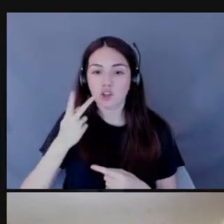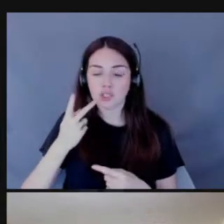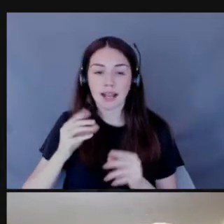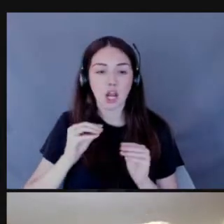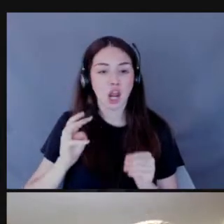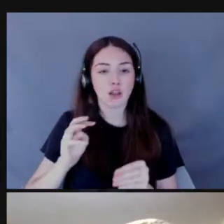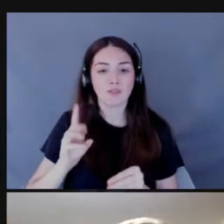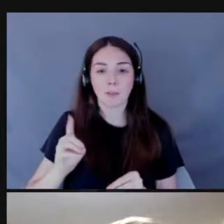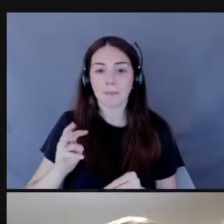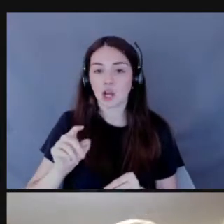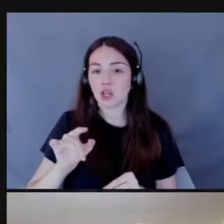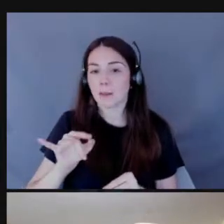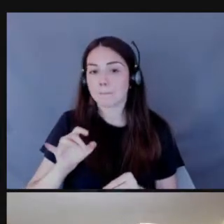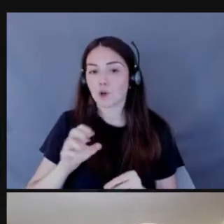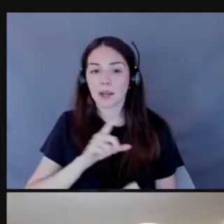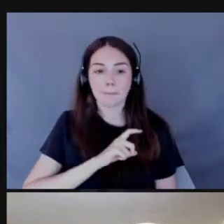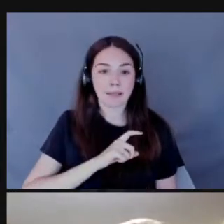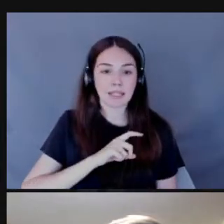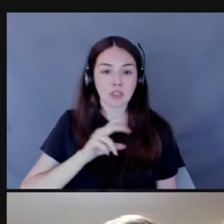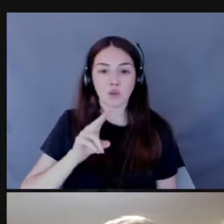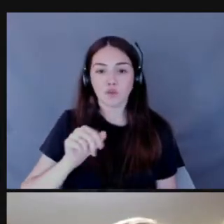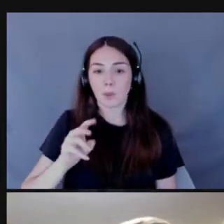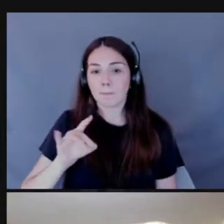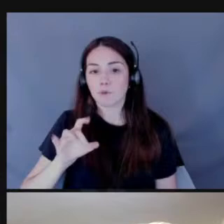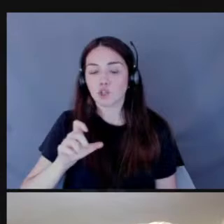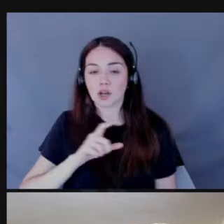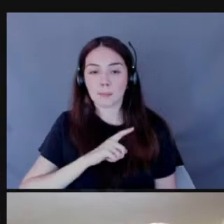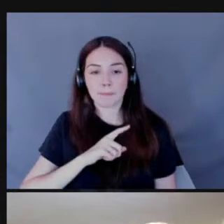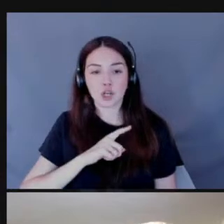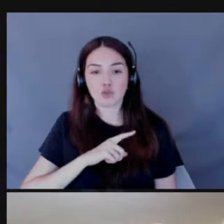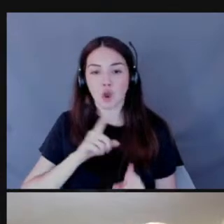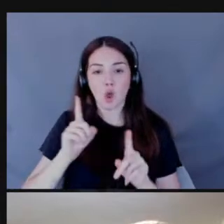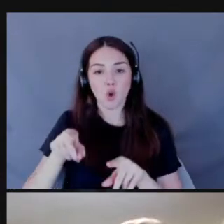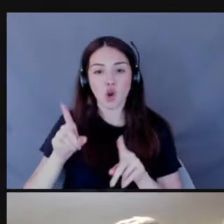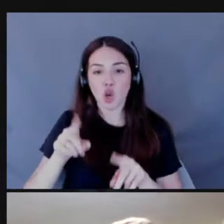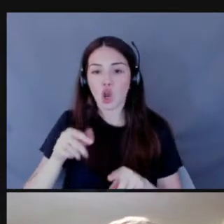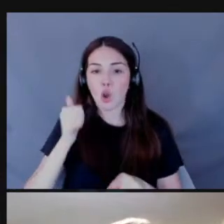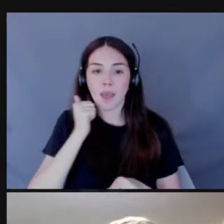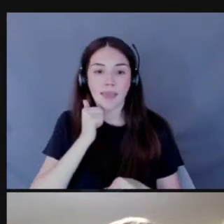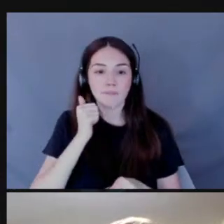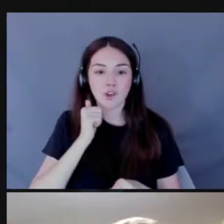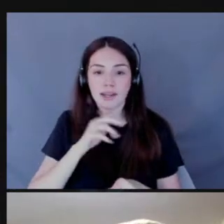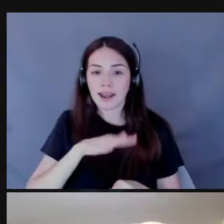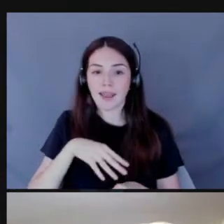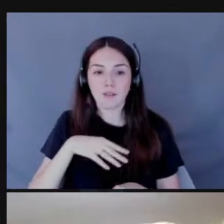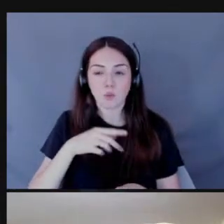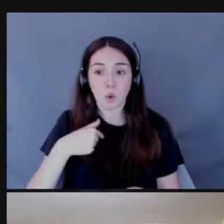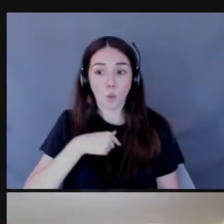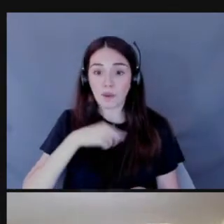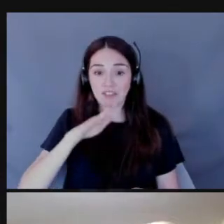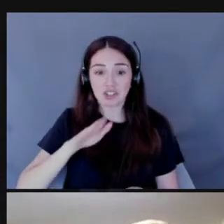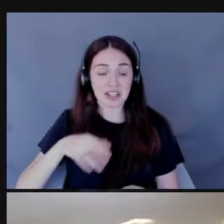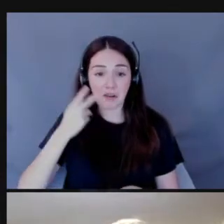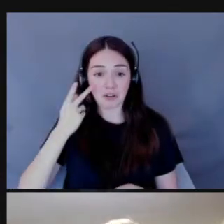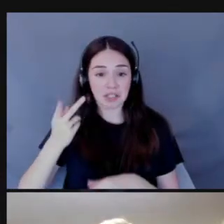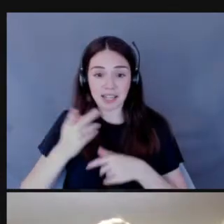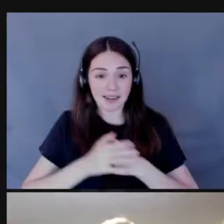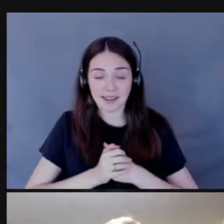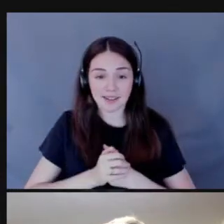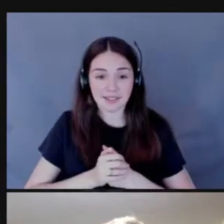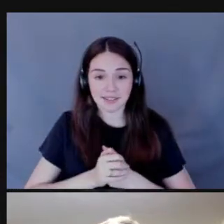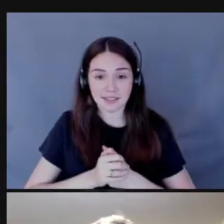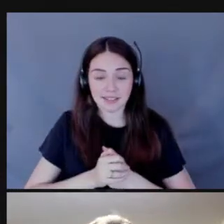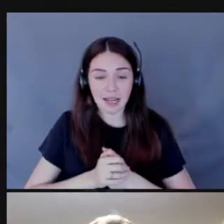Marine Police or the Virginia Marine Patrol, who are out nearly every day, have seen it. We've just never seen it." But you